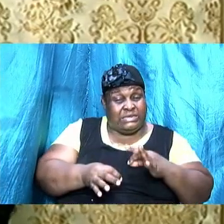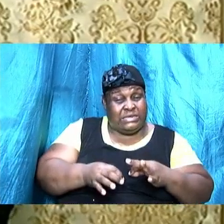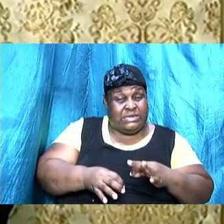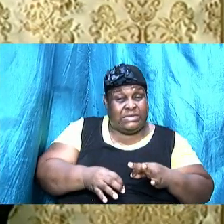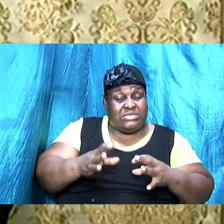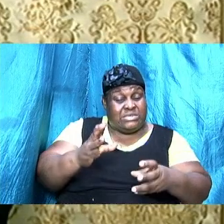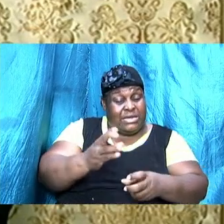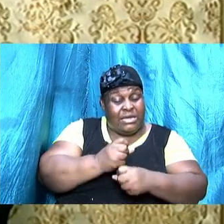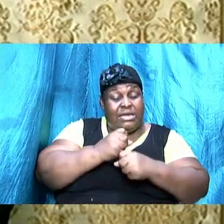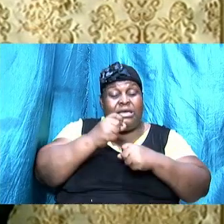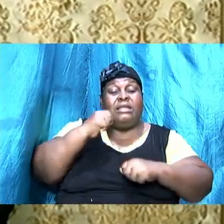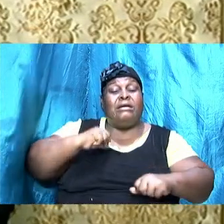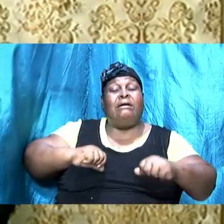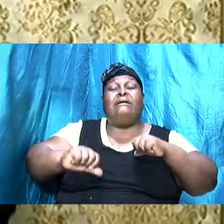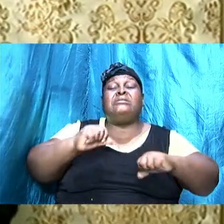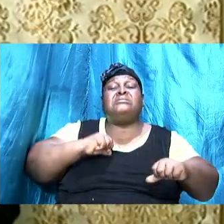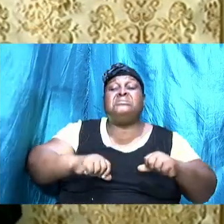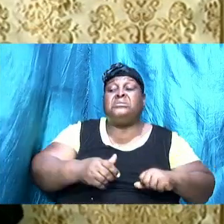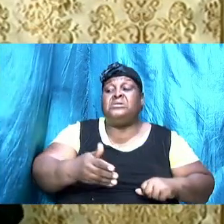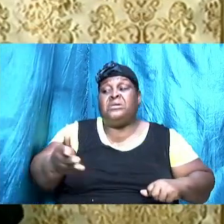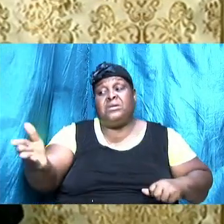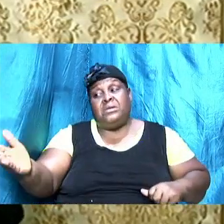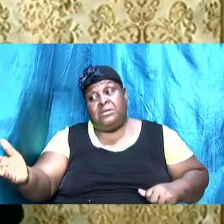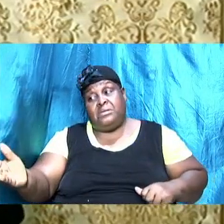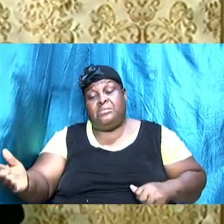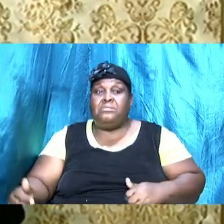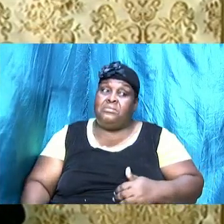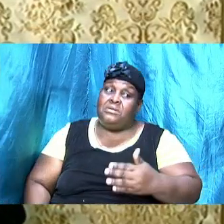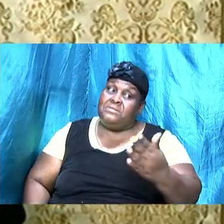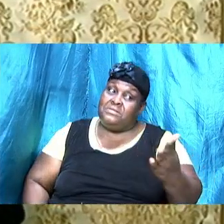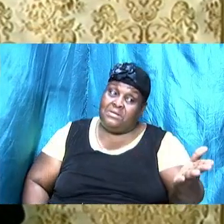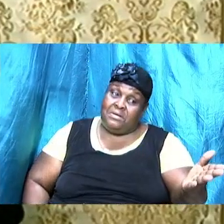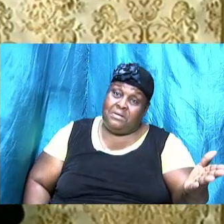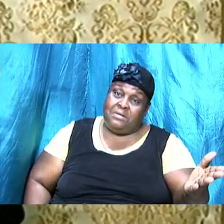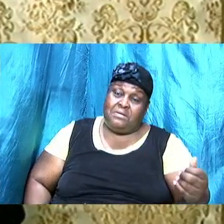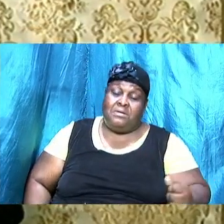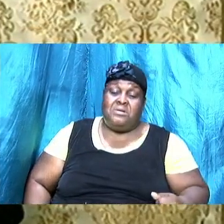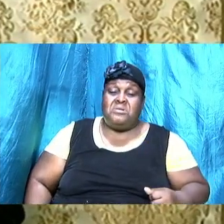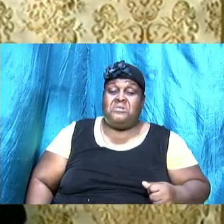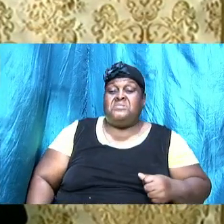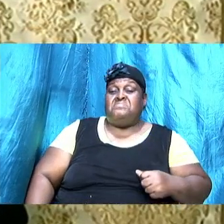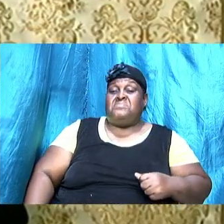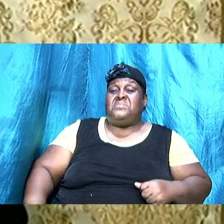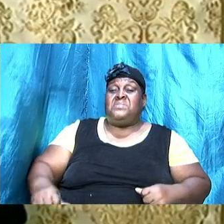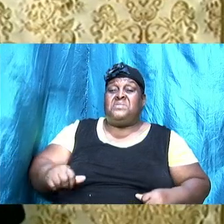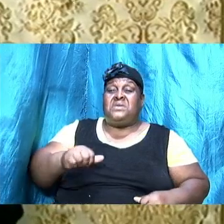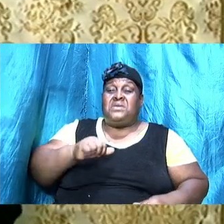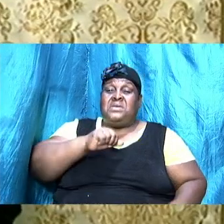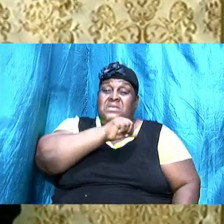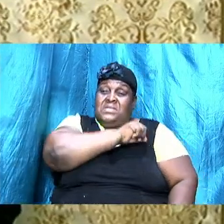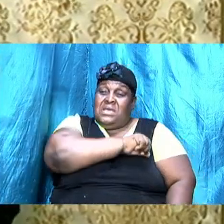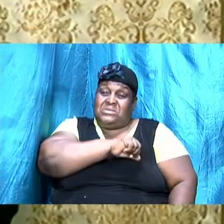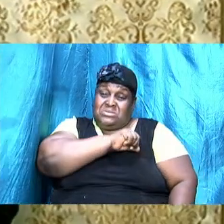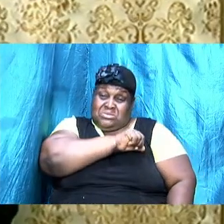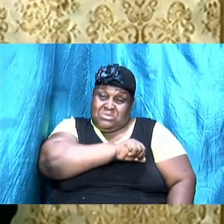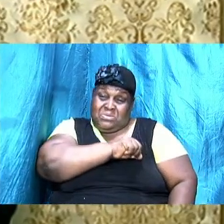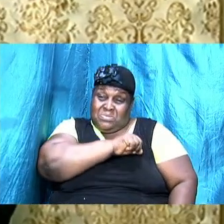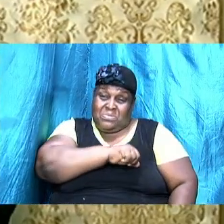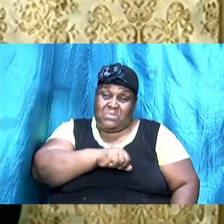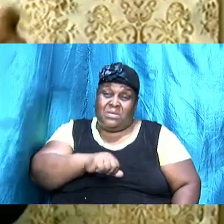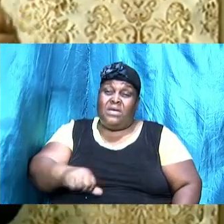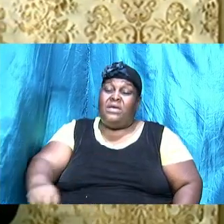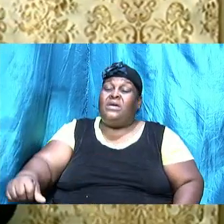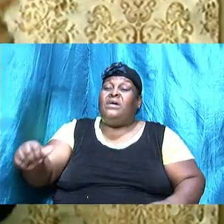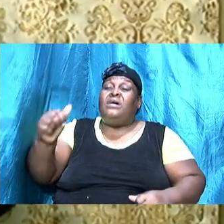in taking an action here or there because the action, the attitude of our spouse demanded a certain